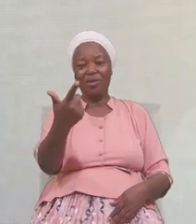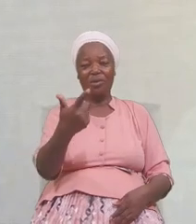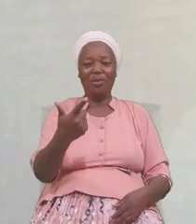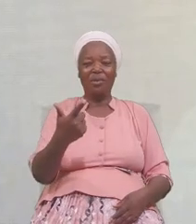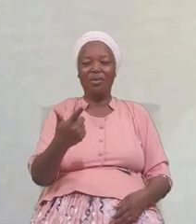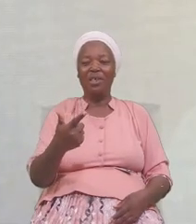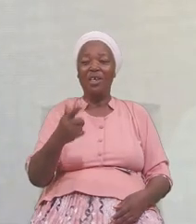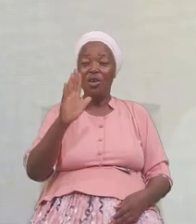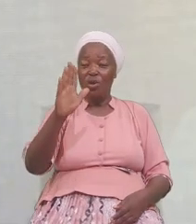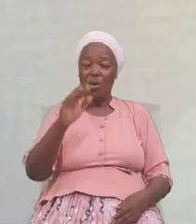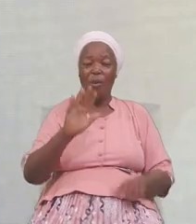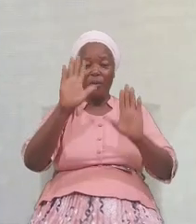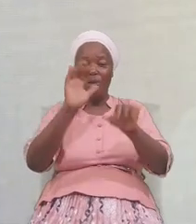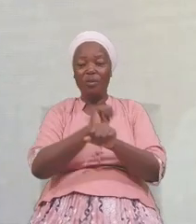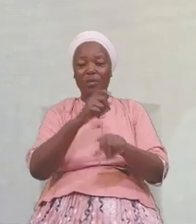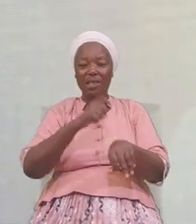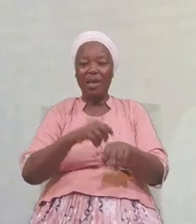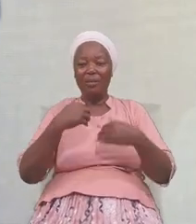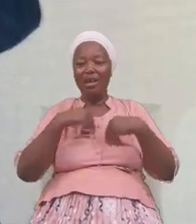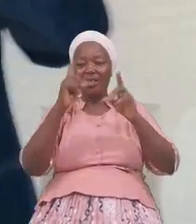Your miracle time has come.